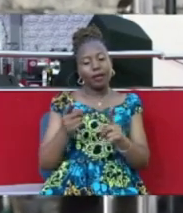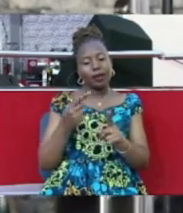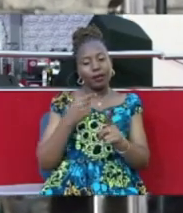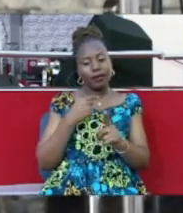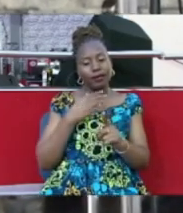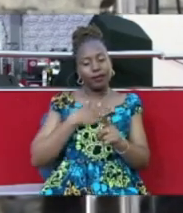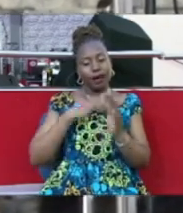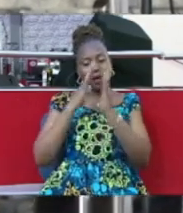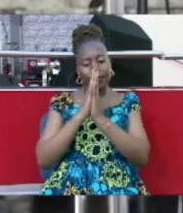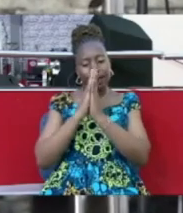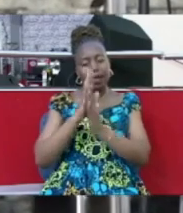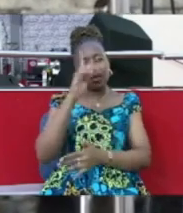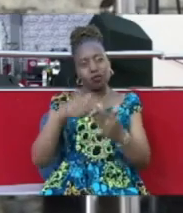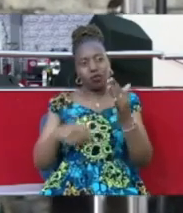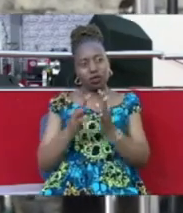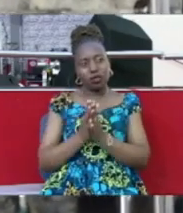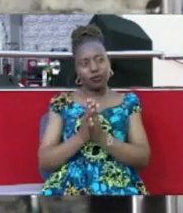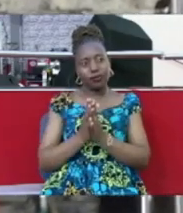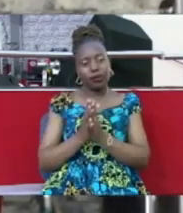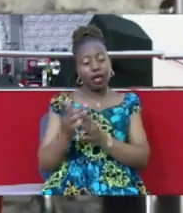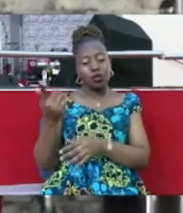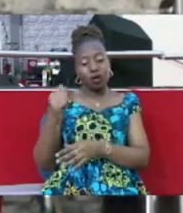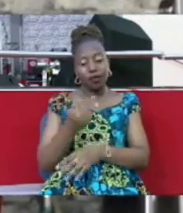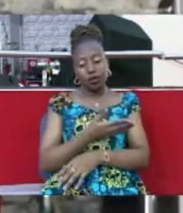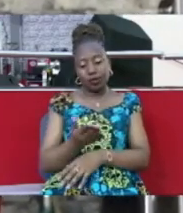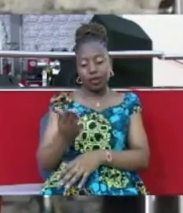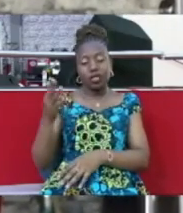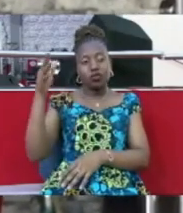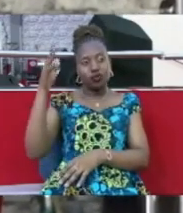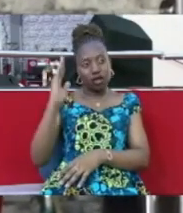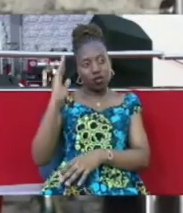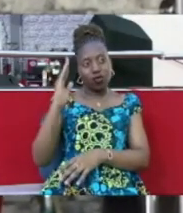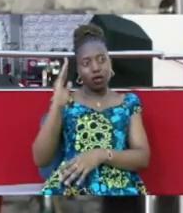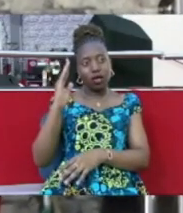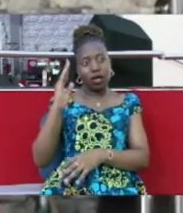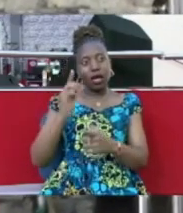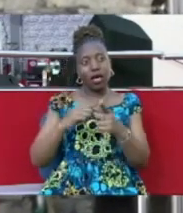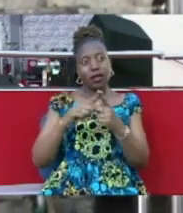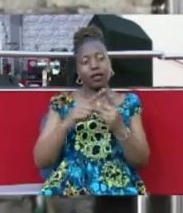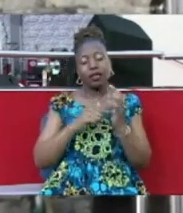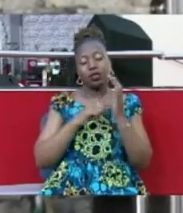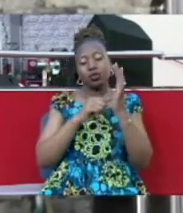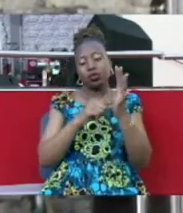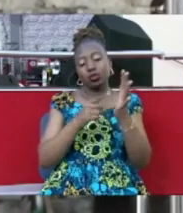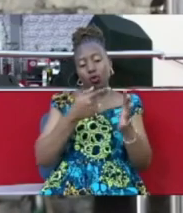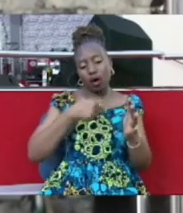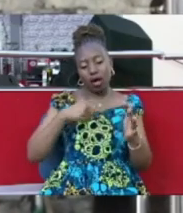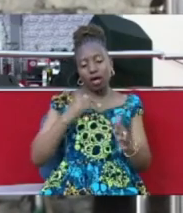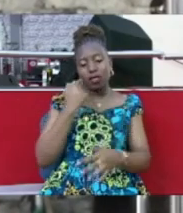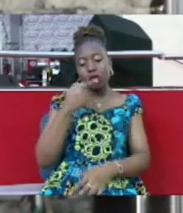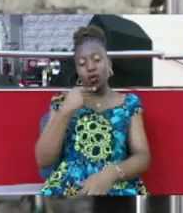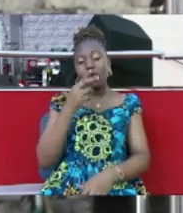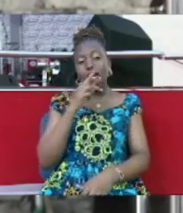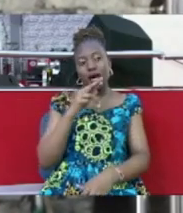be able to get into the presence of the Lord so that he can unearth who we are in his presence.